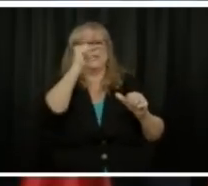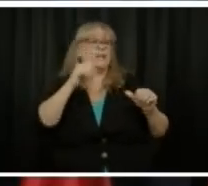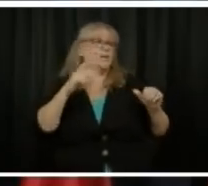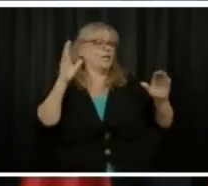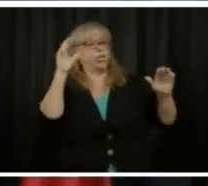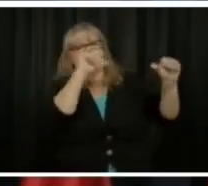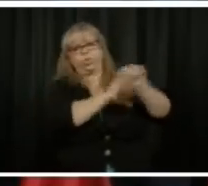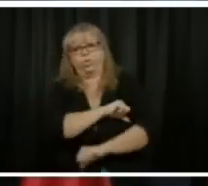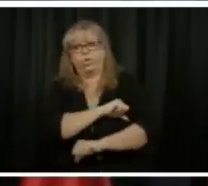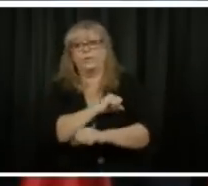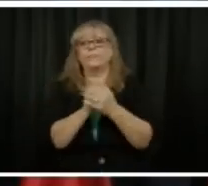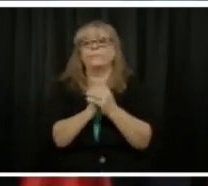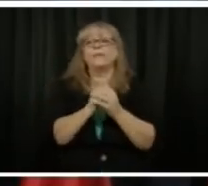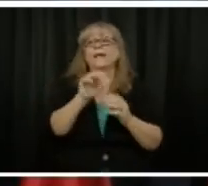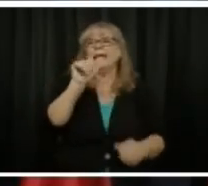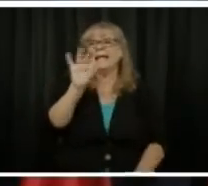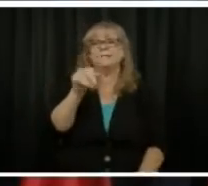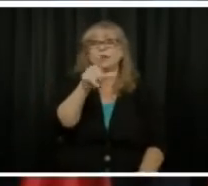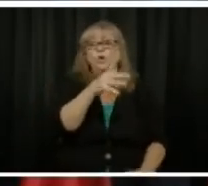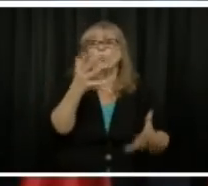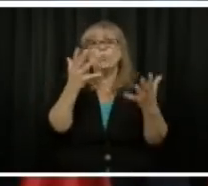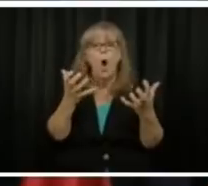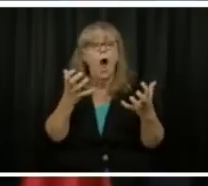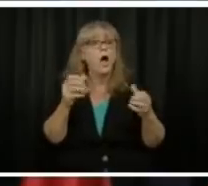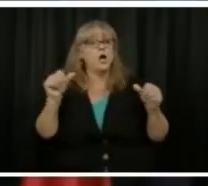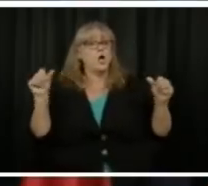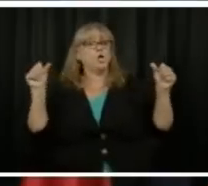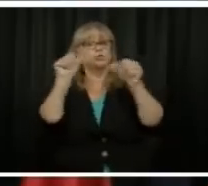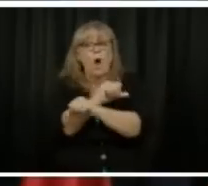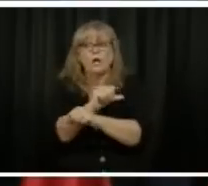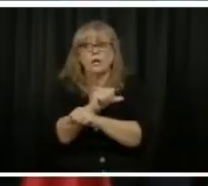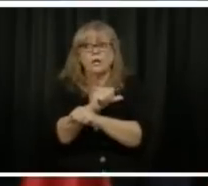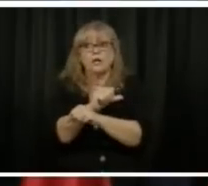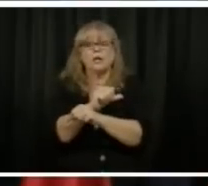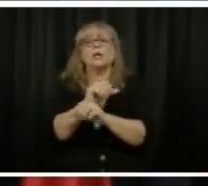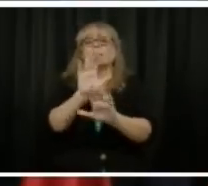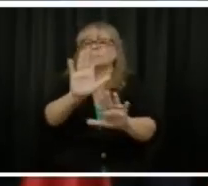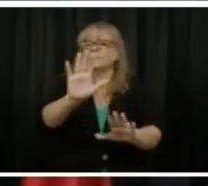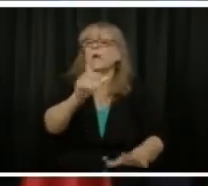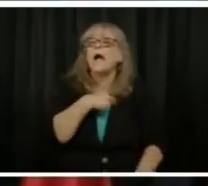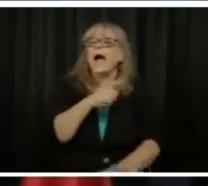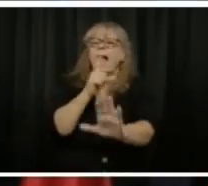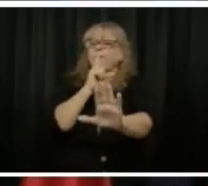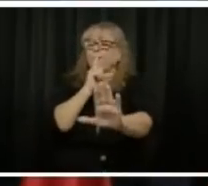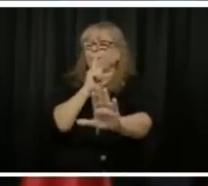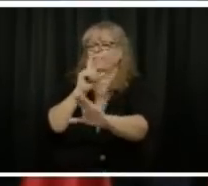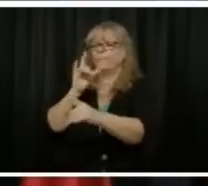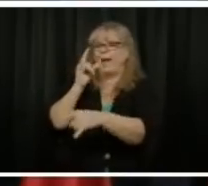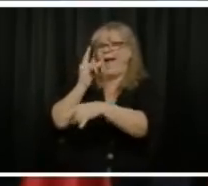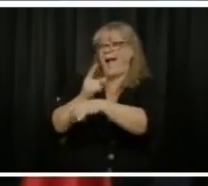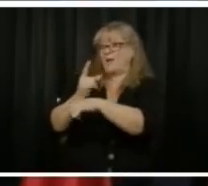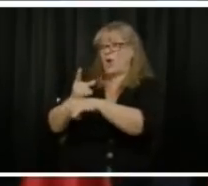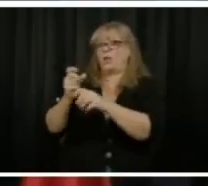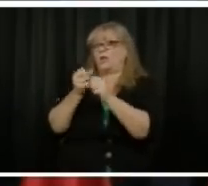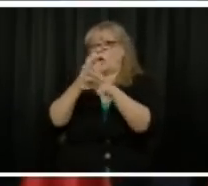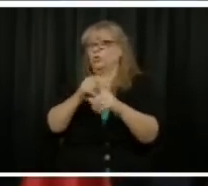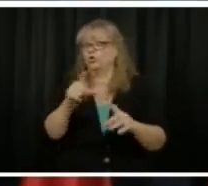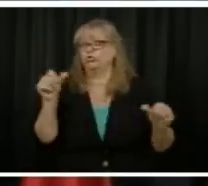If you want to get drunk, nobody's saying alcohol causes coronavirus. It doesn't. Have your 3 or 4 people over in your